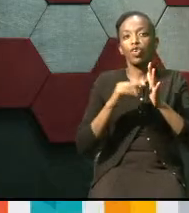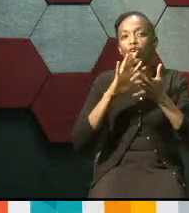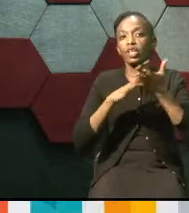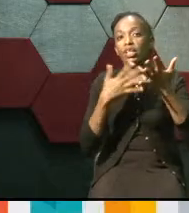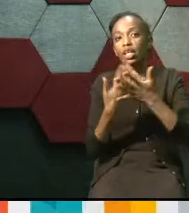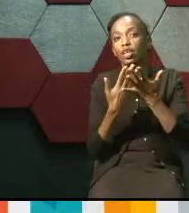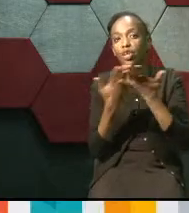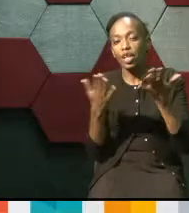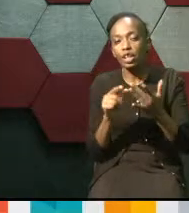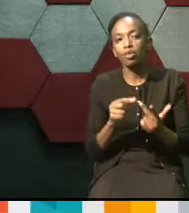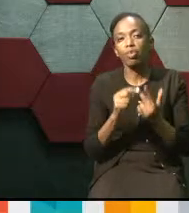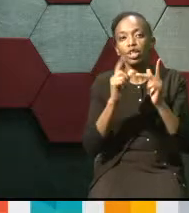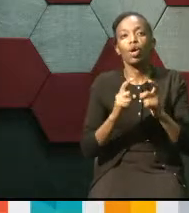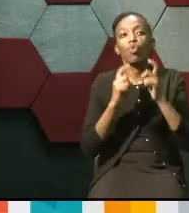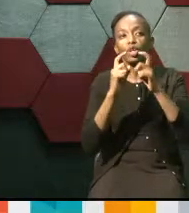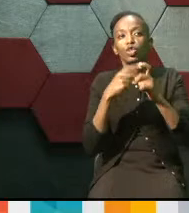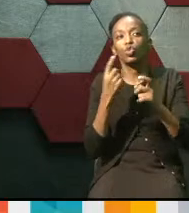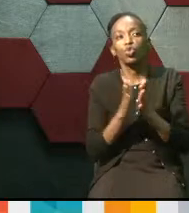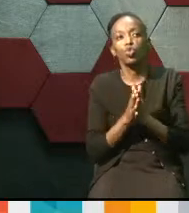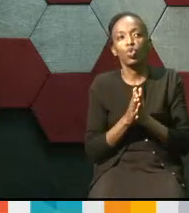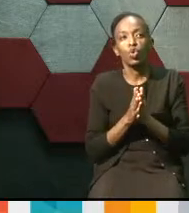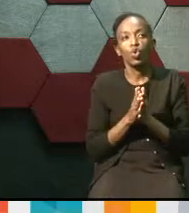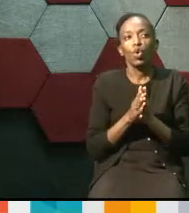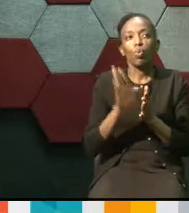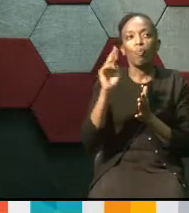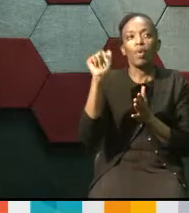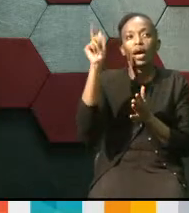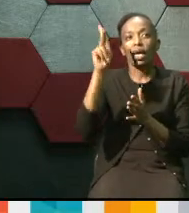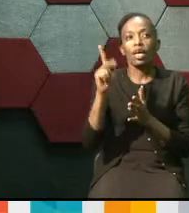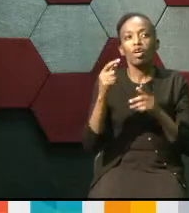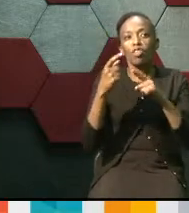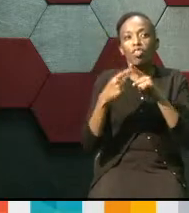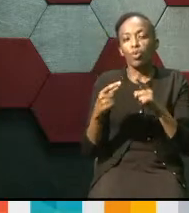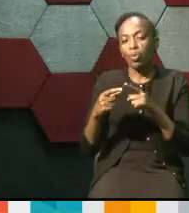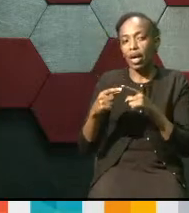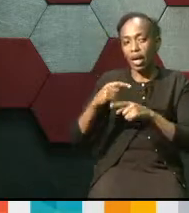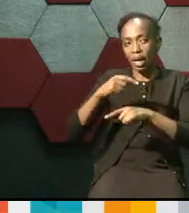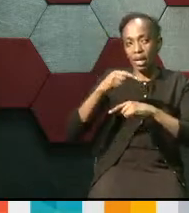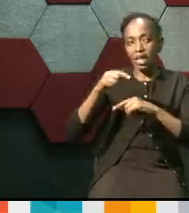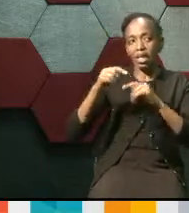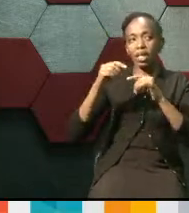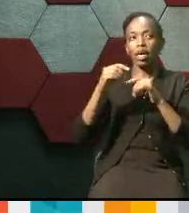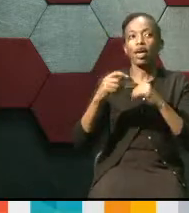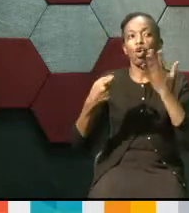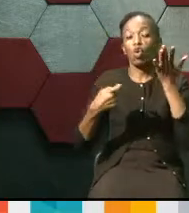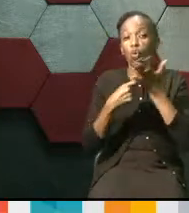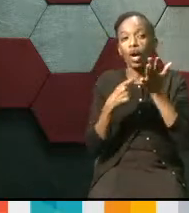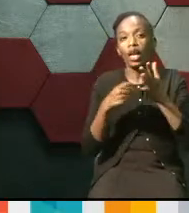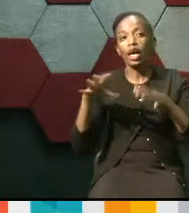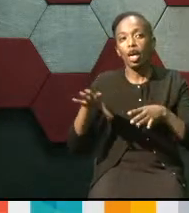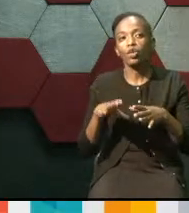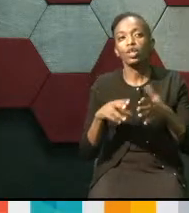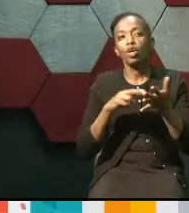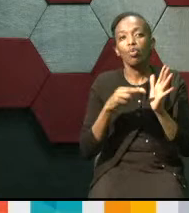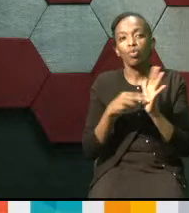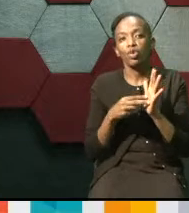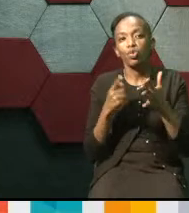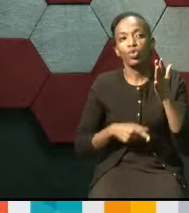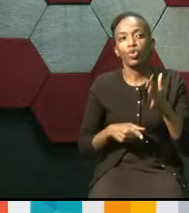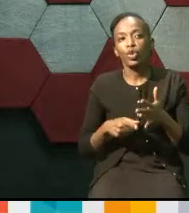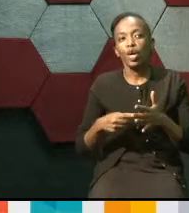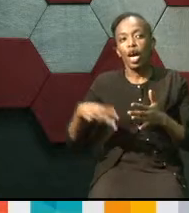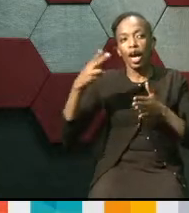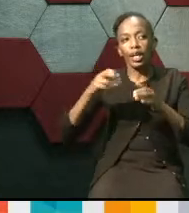Things Special Award goes to Bark Marson of Matuga Girls High School in Kwale County for a project titled Highway